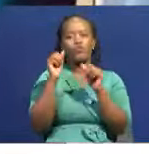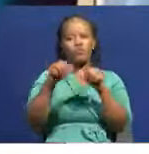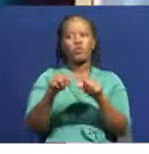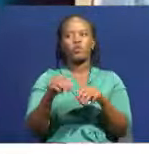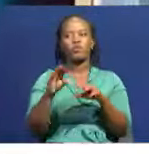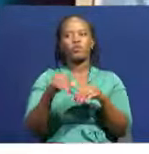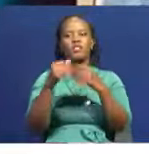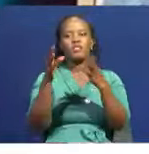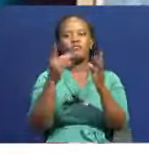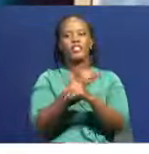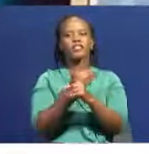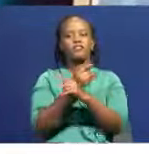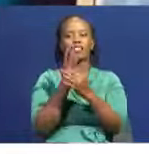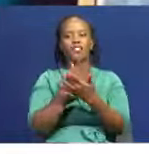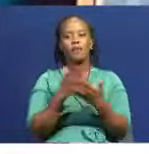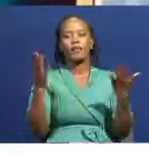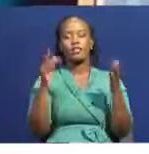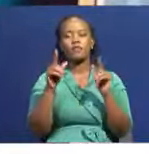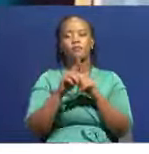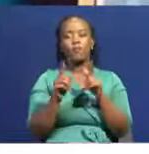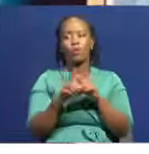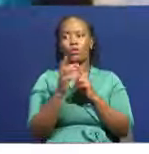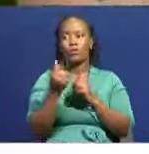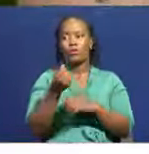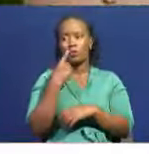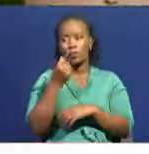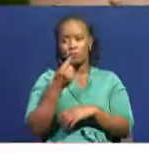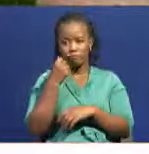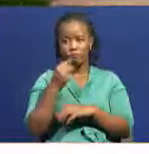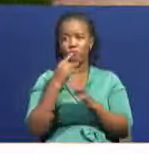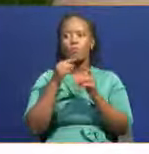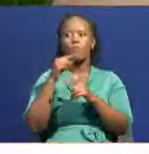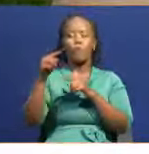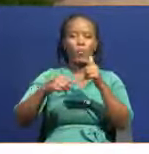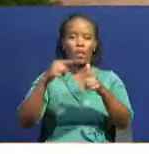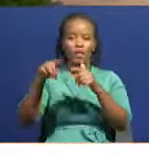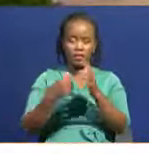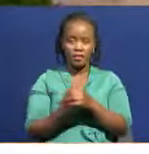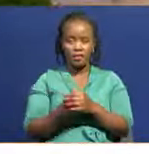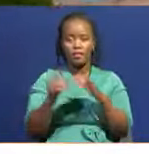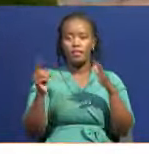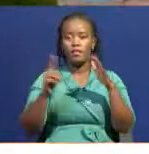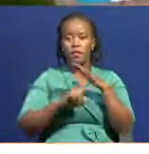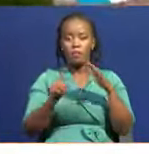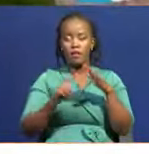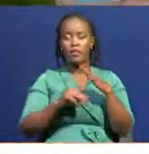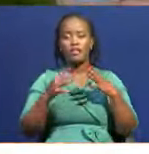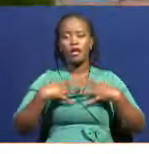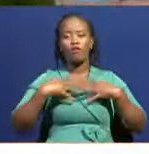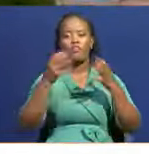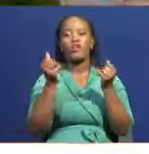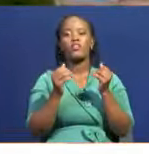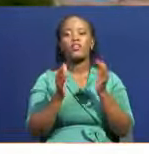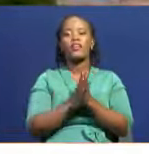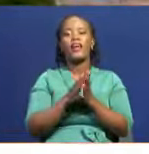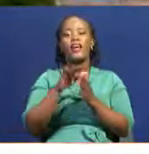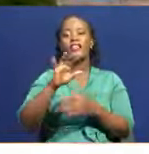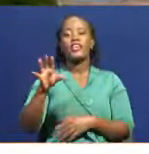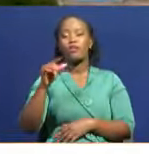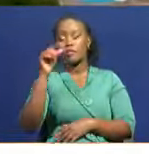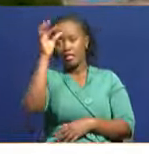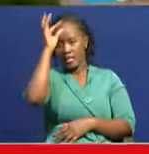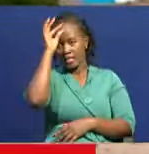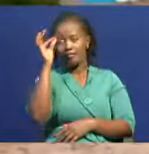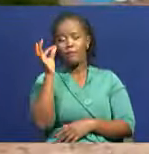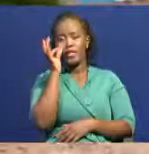receive those supplies. Medical supplies also are currently on the way, with the Ministry of Health and the County Government Health Department of Nyeri on